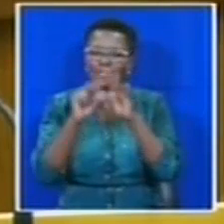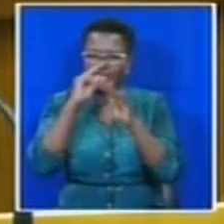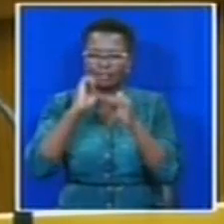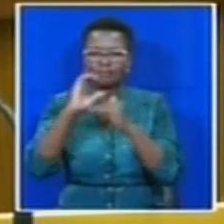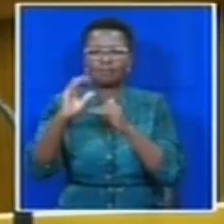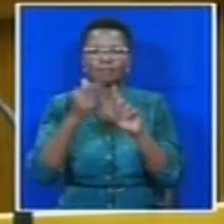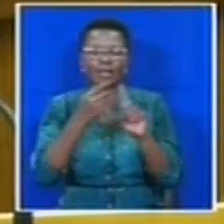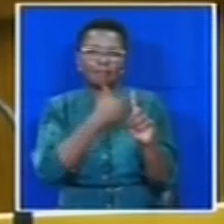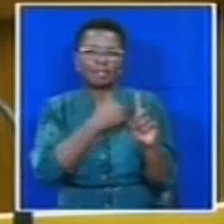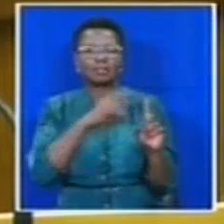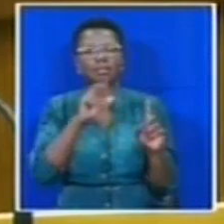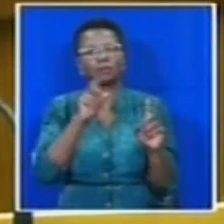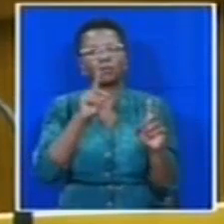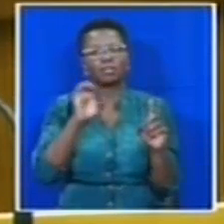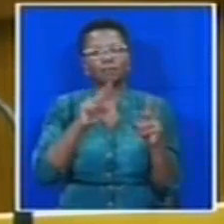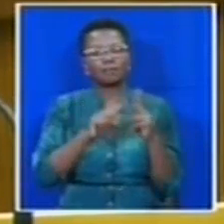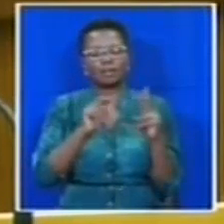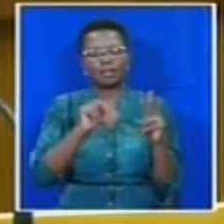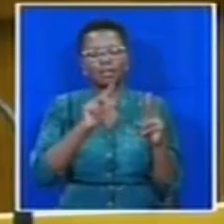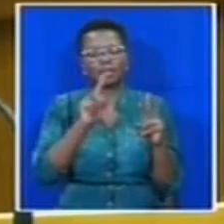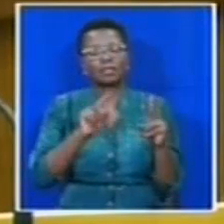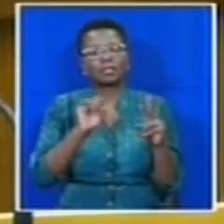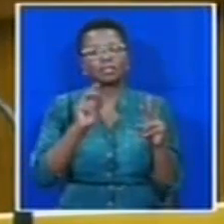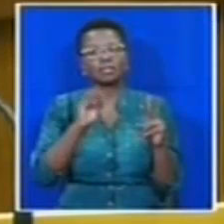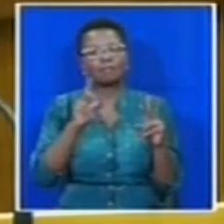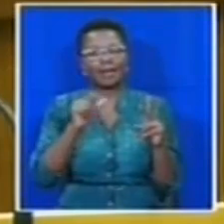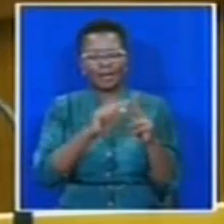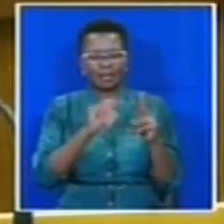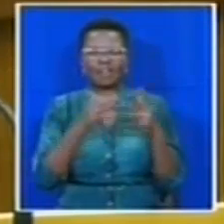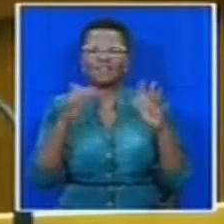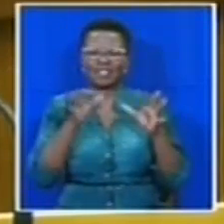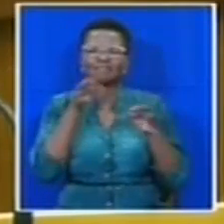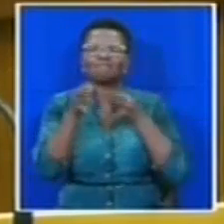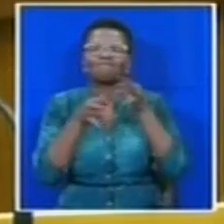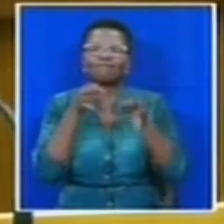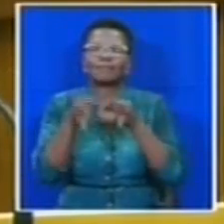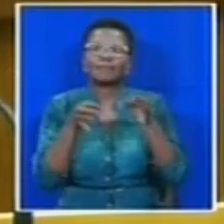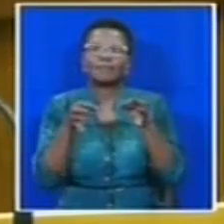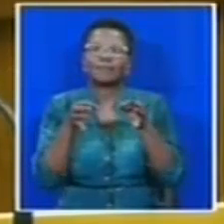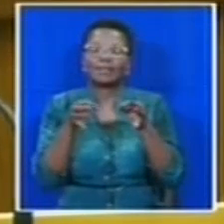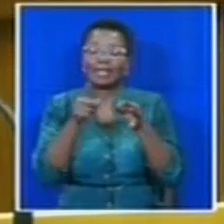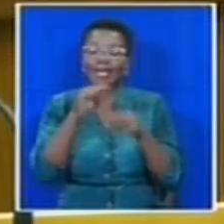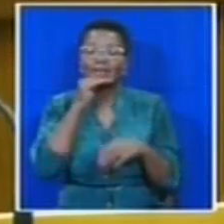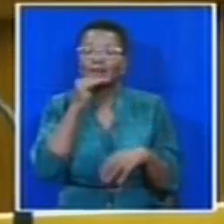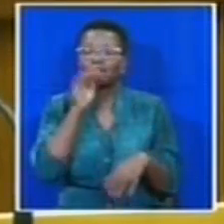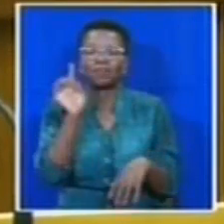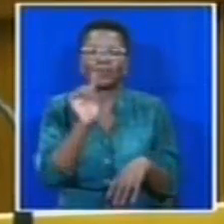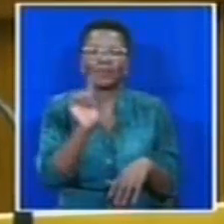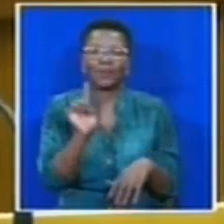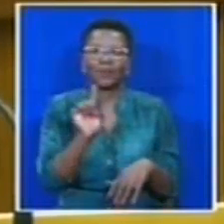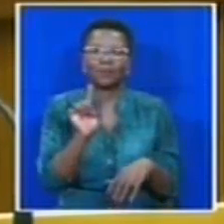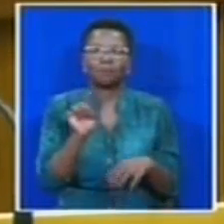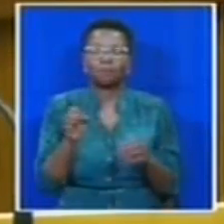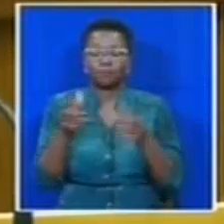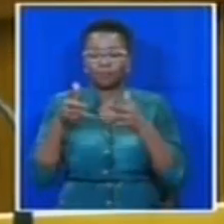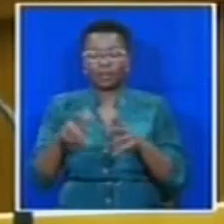Minister Hadebe and Minister Nzimande, have been indicating. But this clearly is not enough. Our progress rests